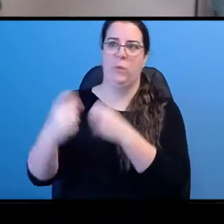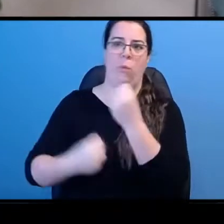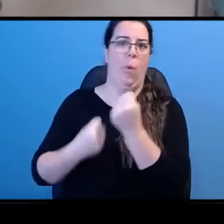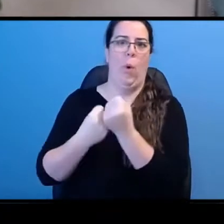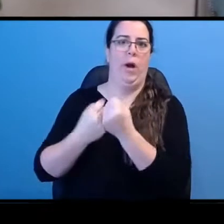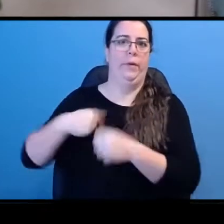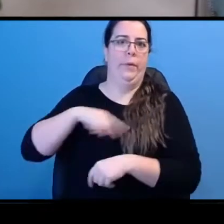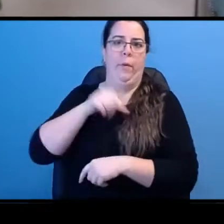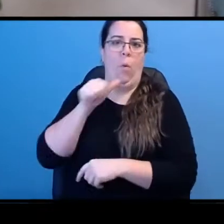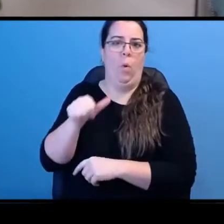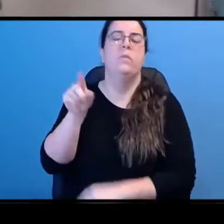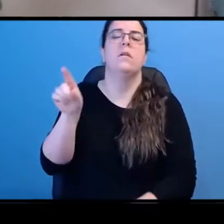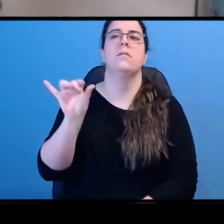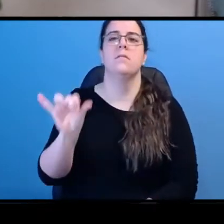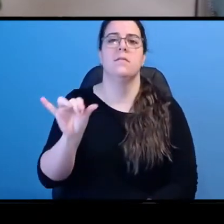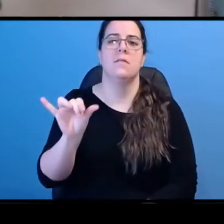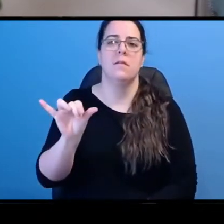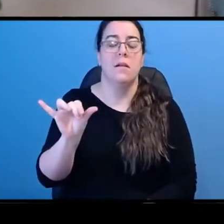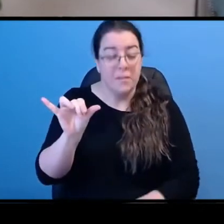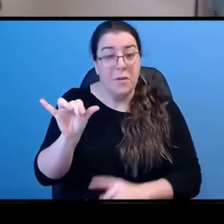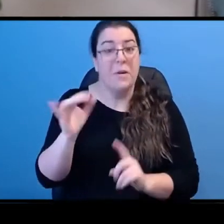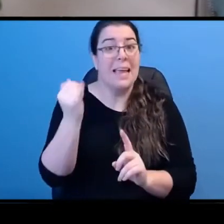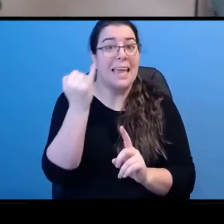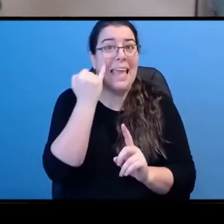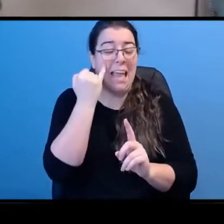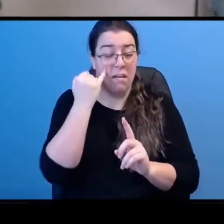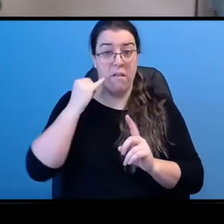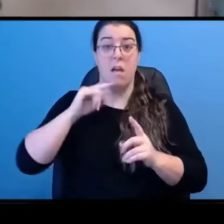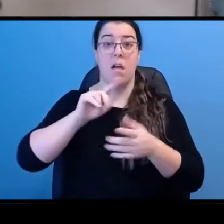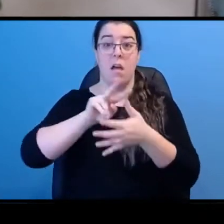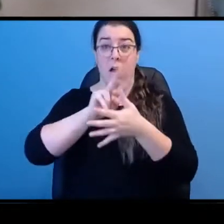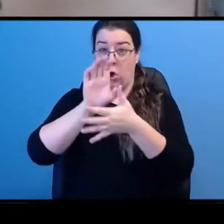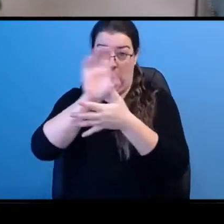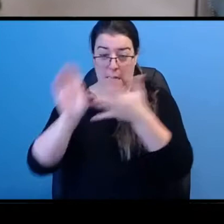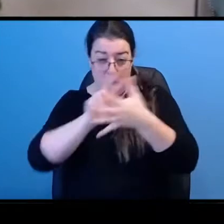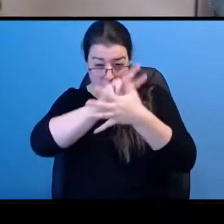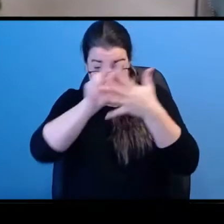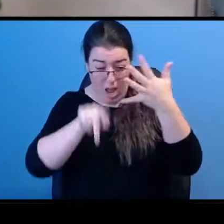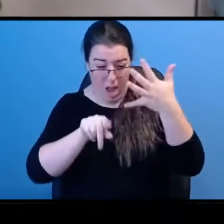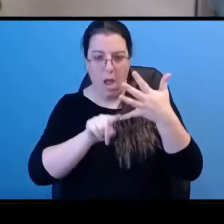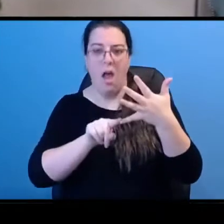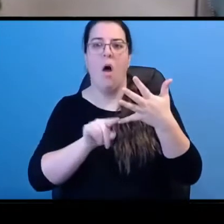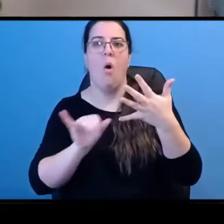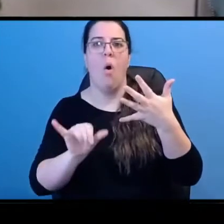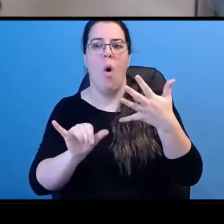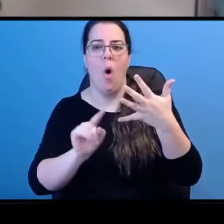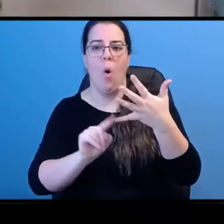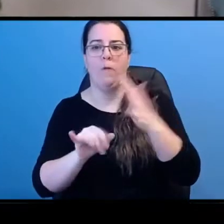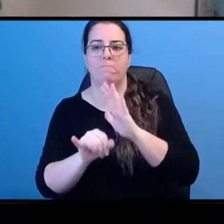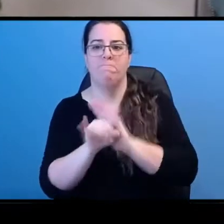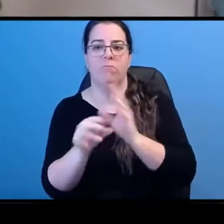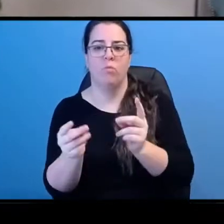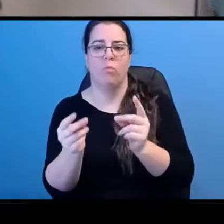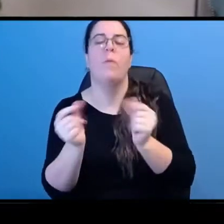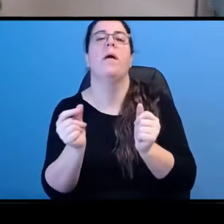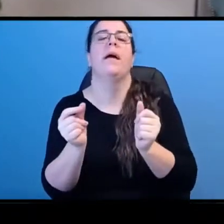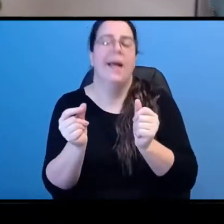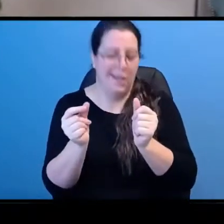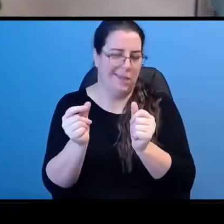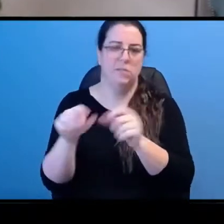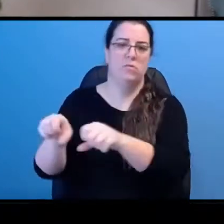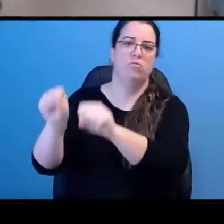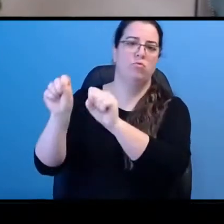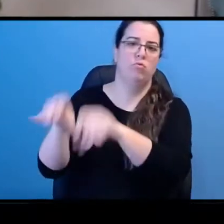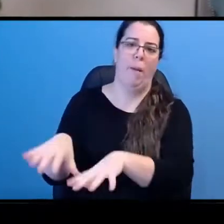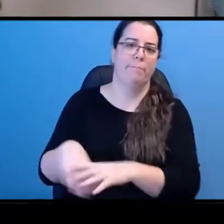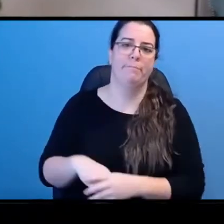so knowing that can save you a lot of work. And that's really what it is, right? You don't want to put a lot of time and effort